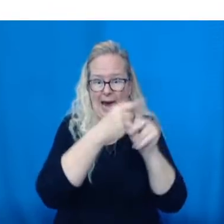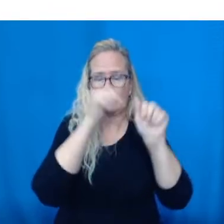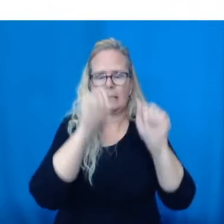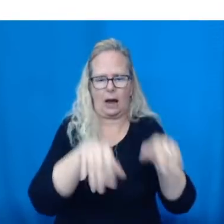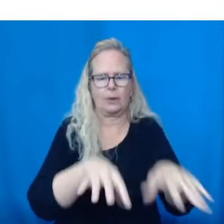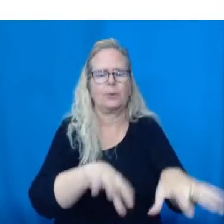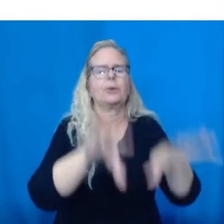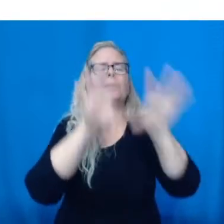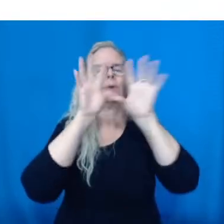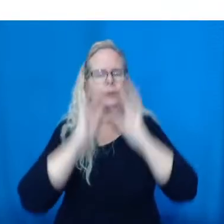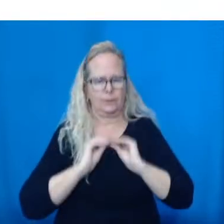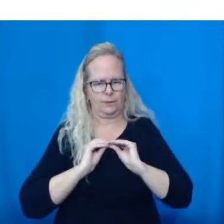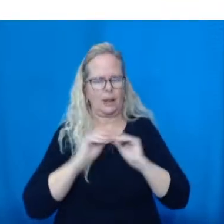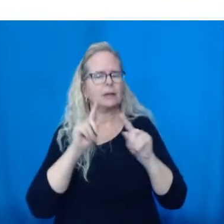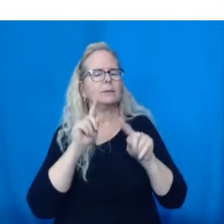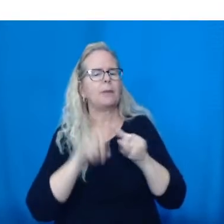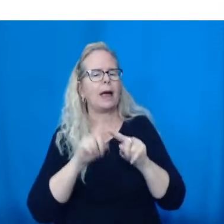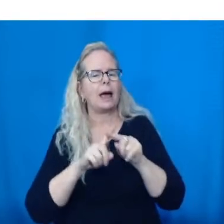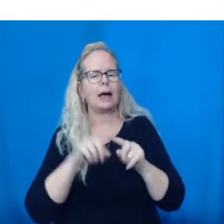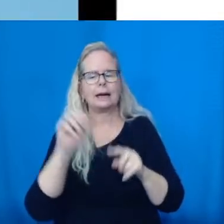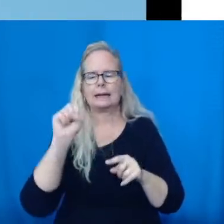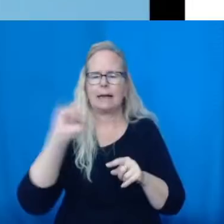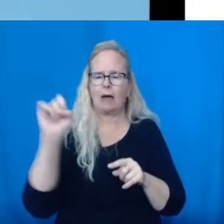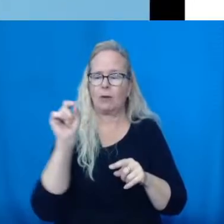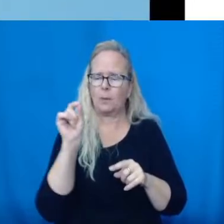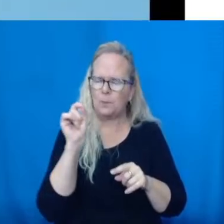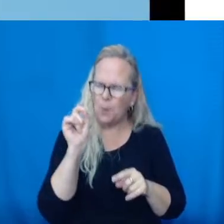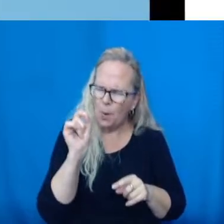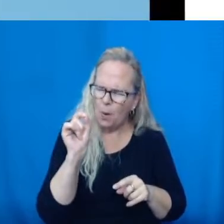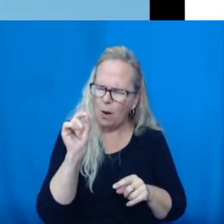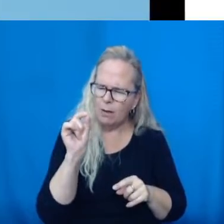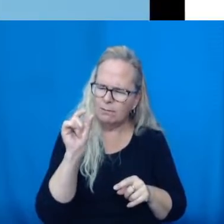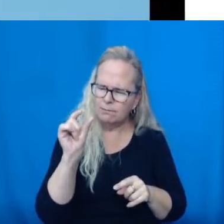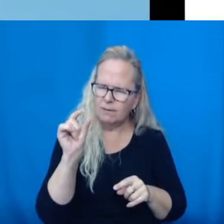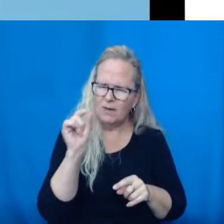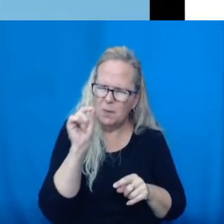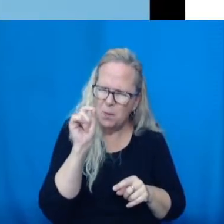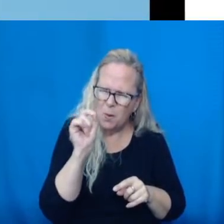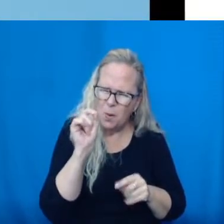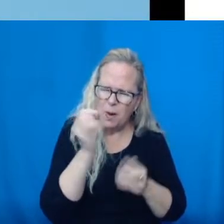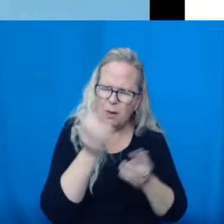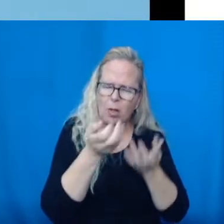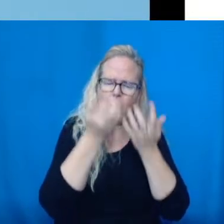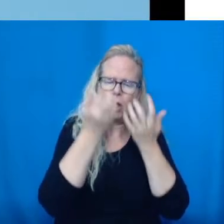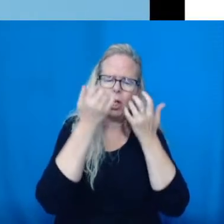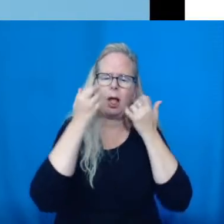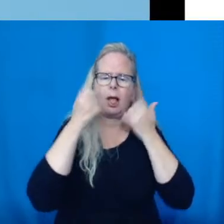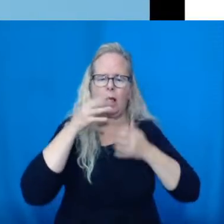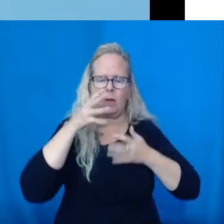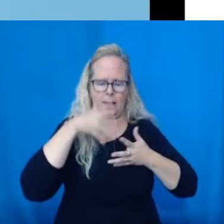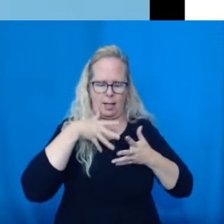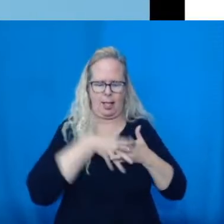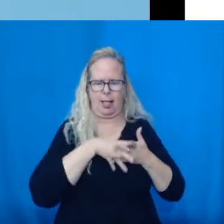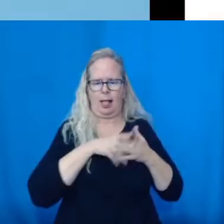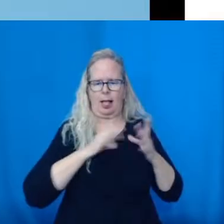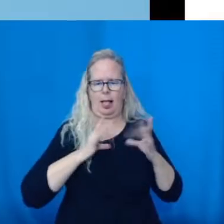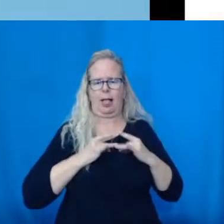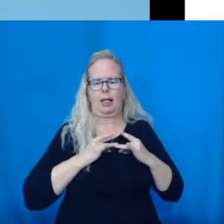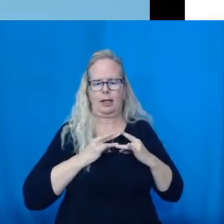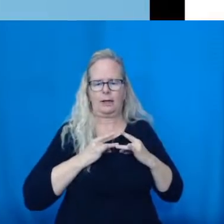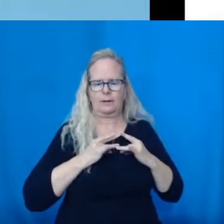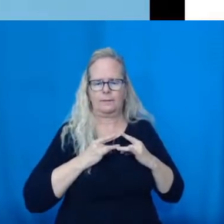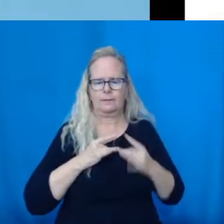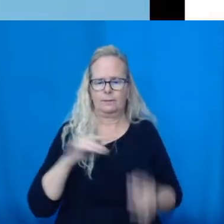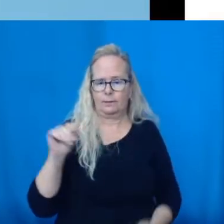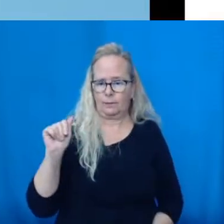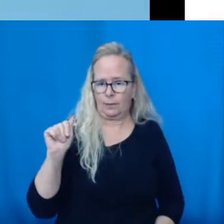end up landing on the inner surfaces of our airways and inside of our alveoli. And as a rule of thumb, we usually think of aerosols as having diameters